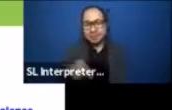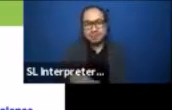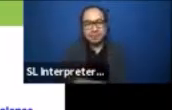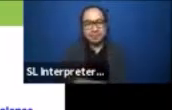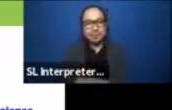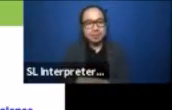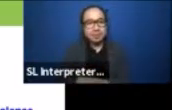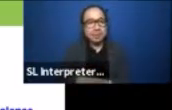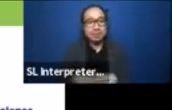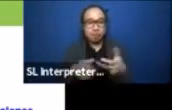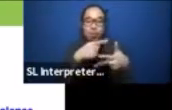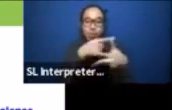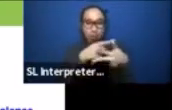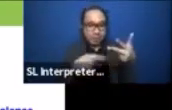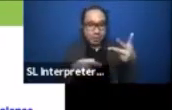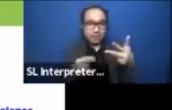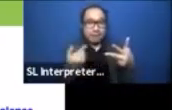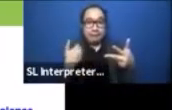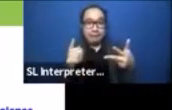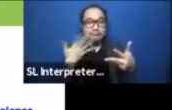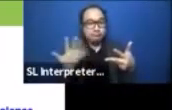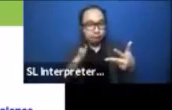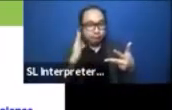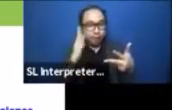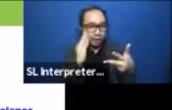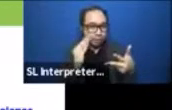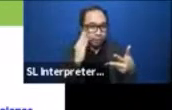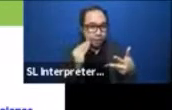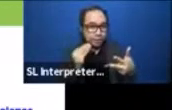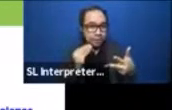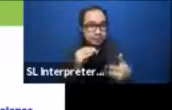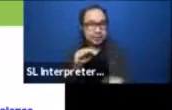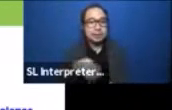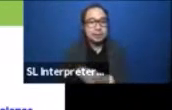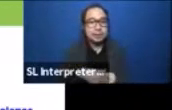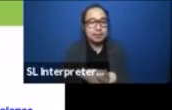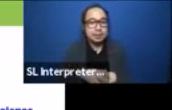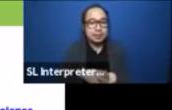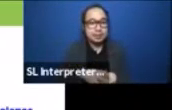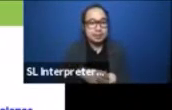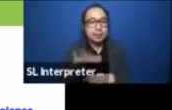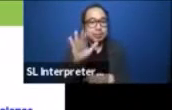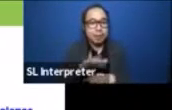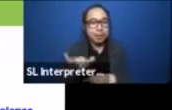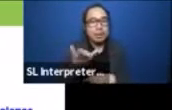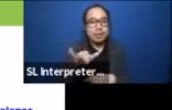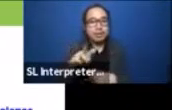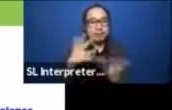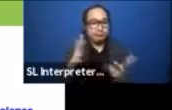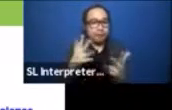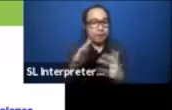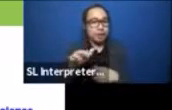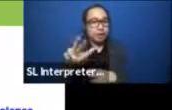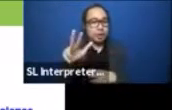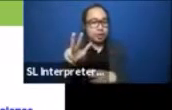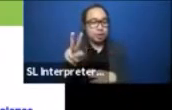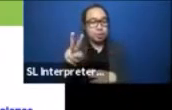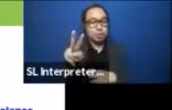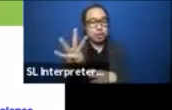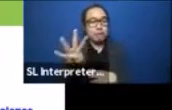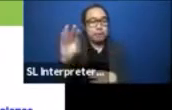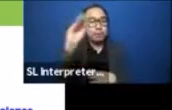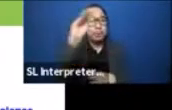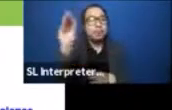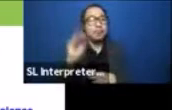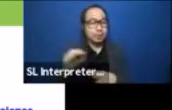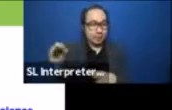violence, around 24% of women said they experienced all these three kinds of sexual violence from her husband.